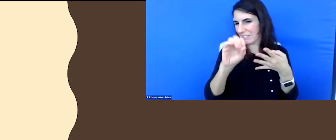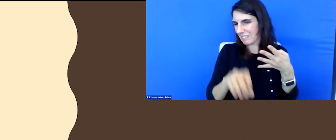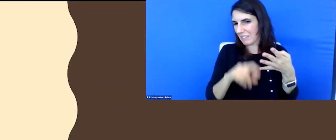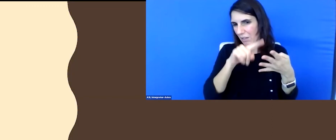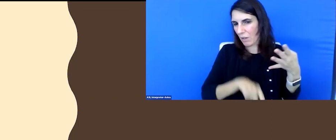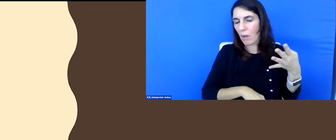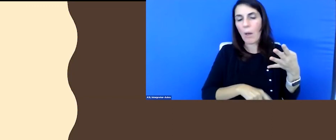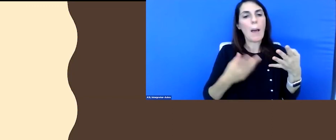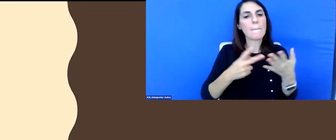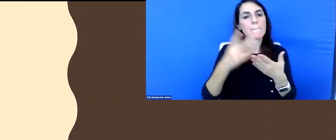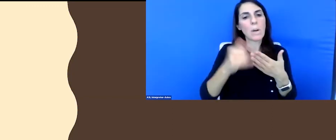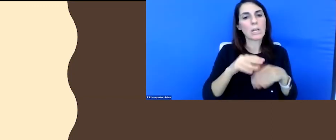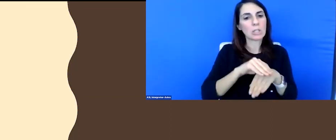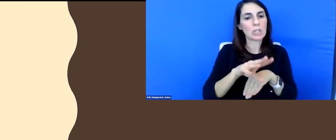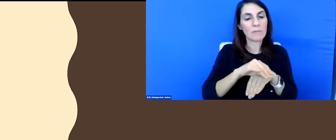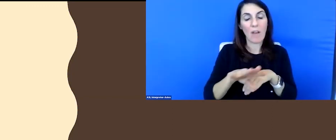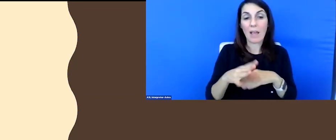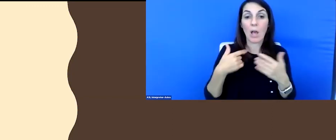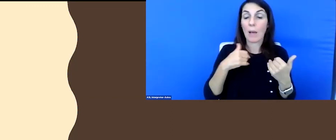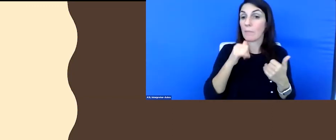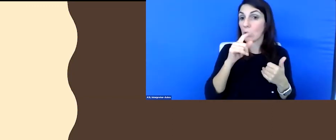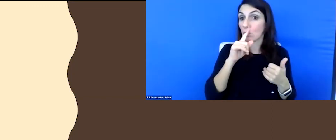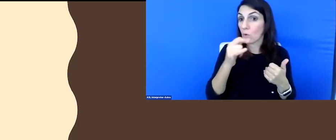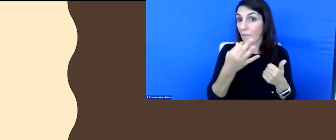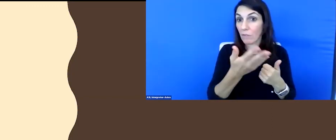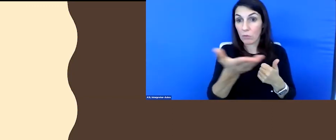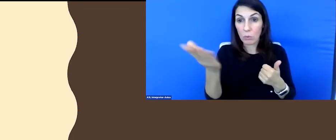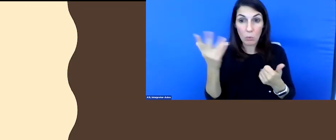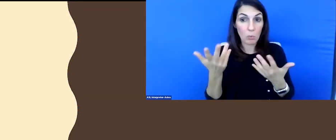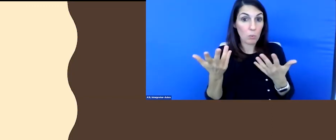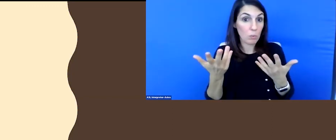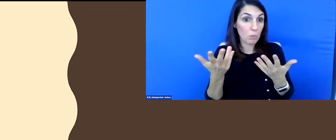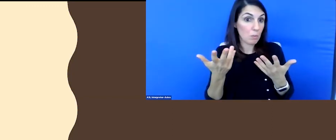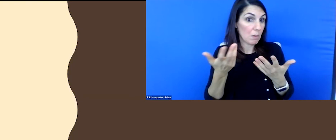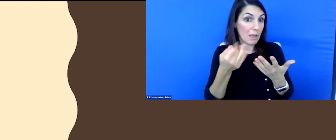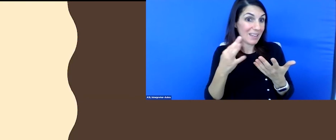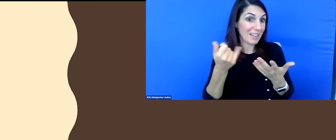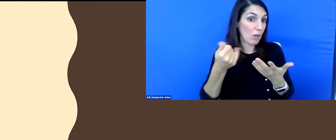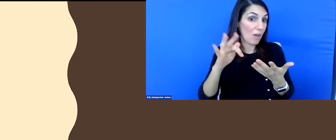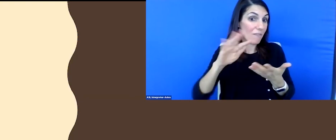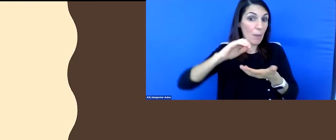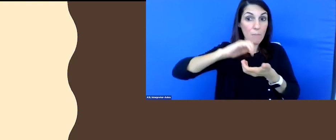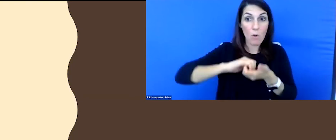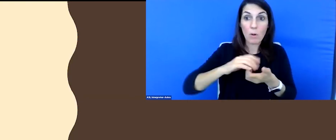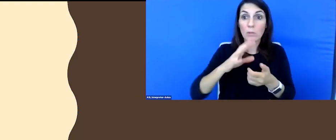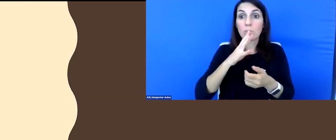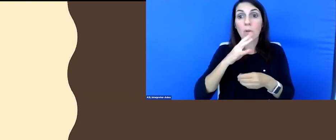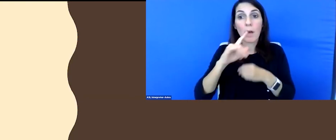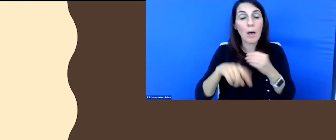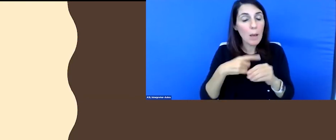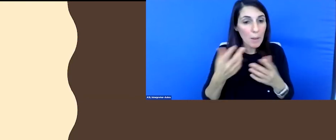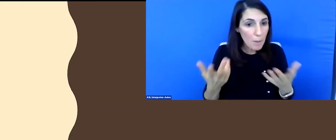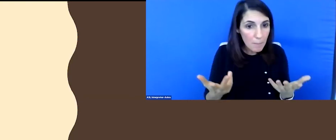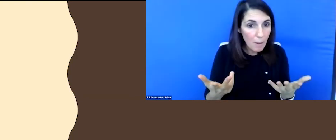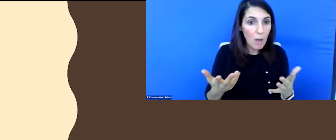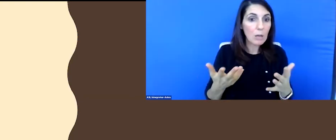if any of the partners want to tell a little bit about their organization or talk about the mission of